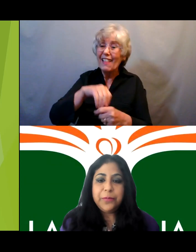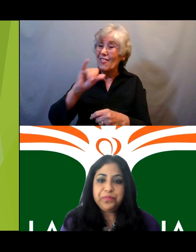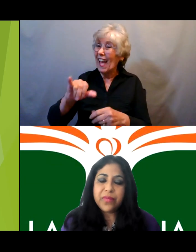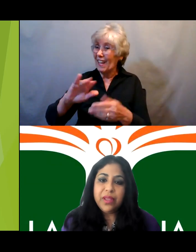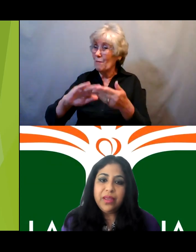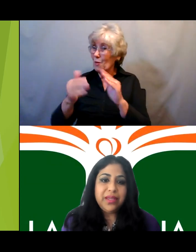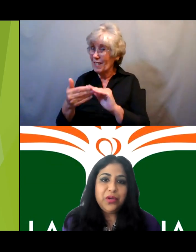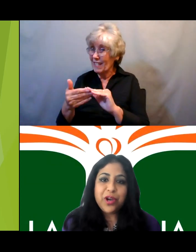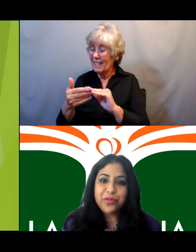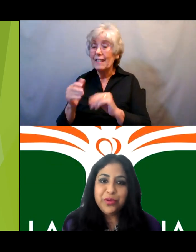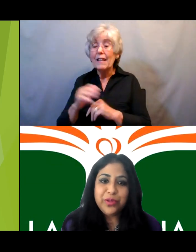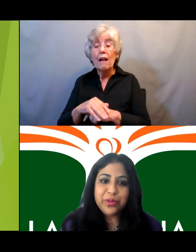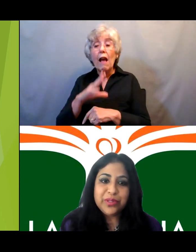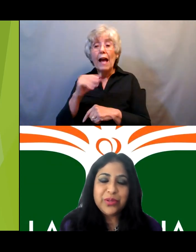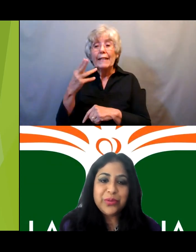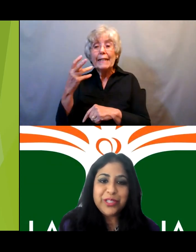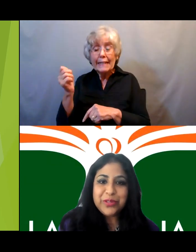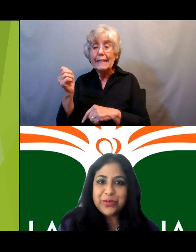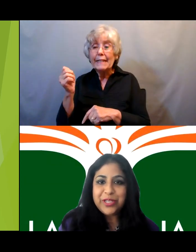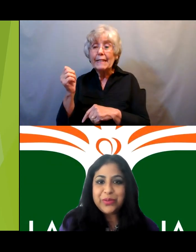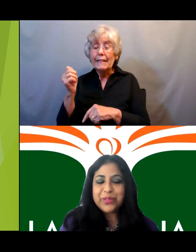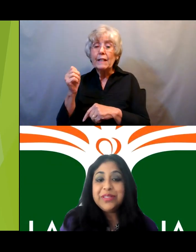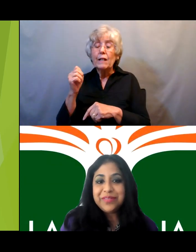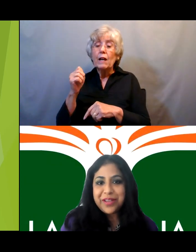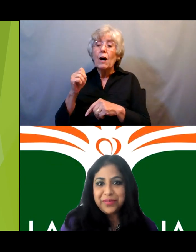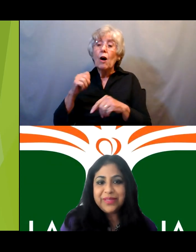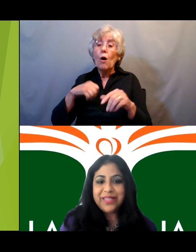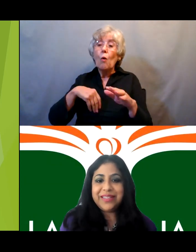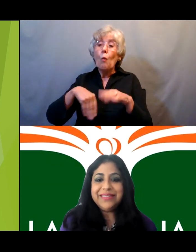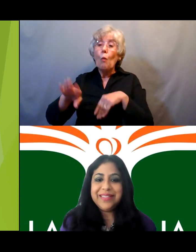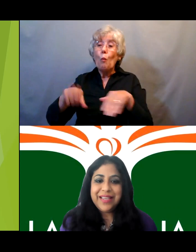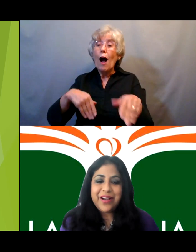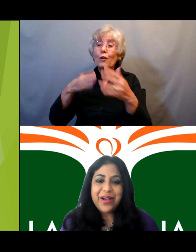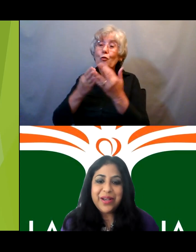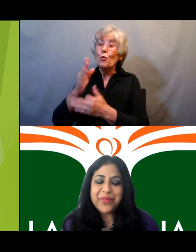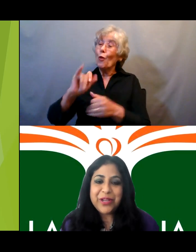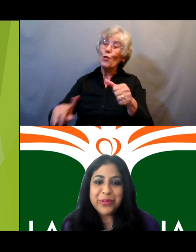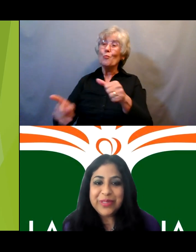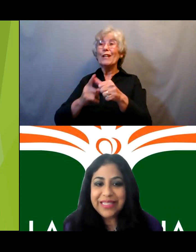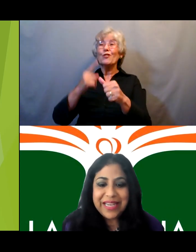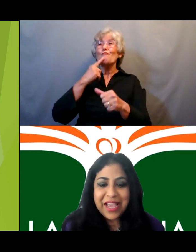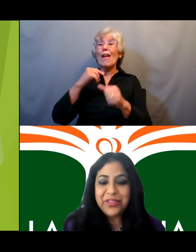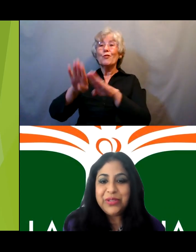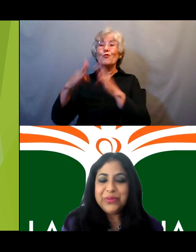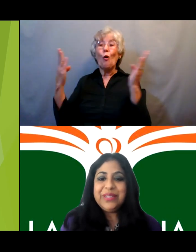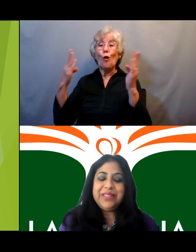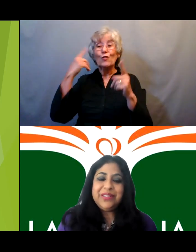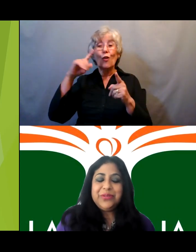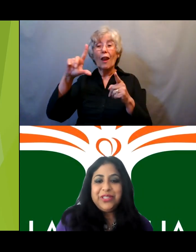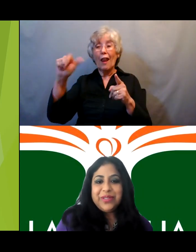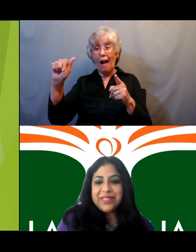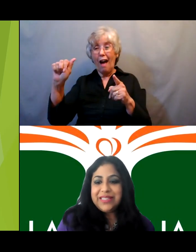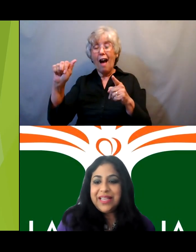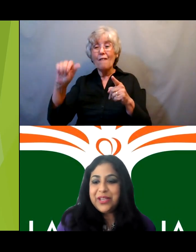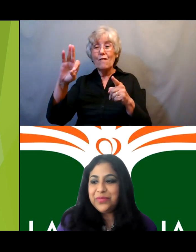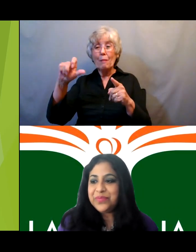And he walked through those original red doors of La Familia on Mosine Avenue,